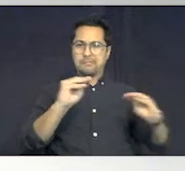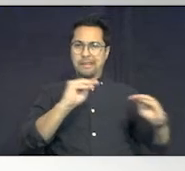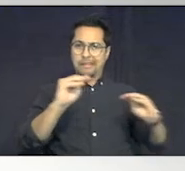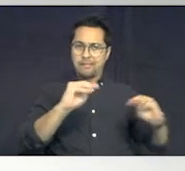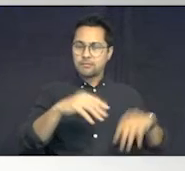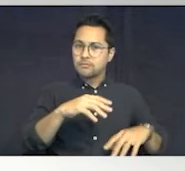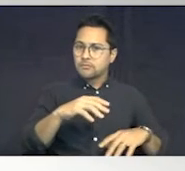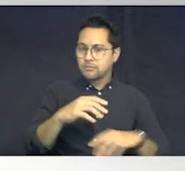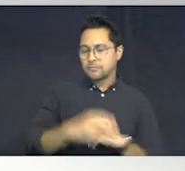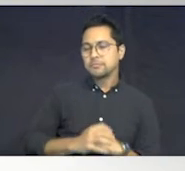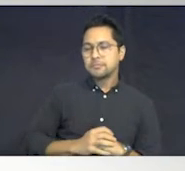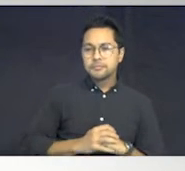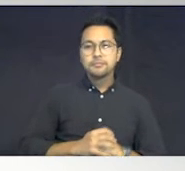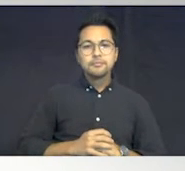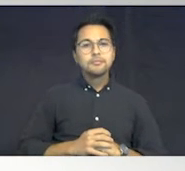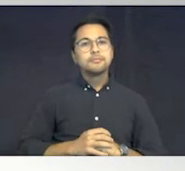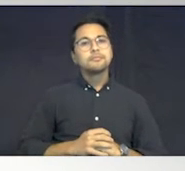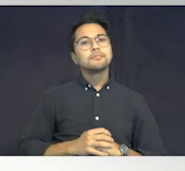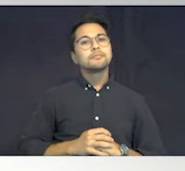state-sponsored facilitation.